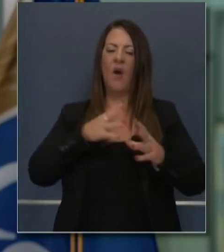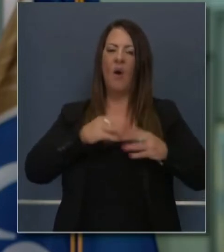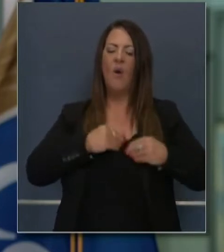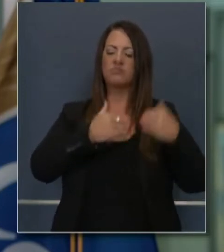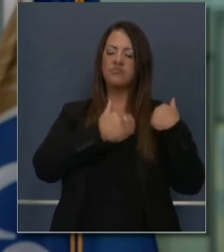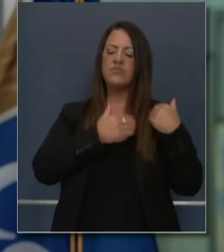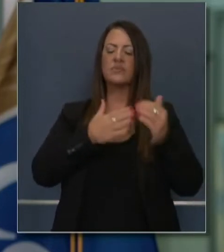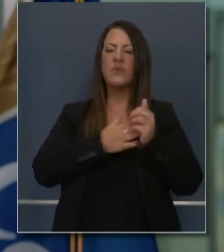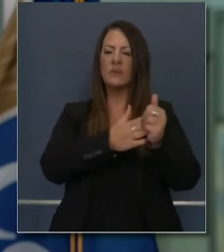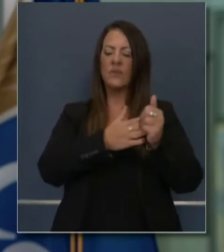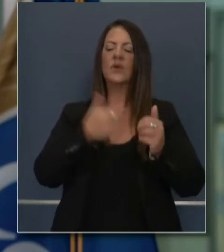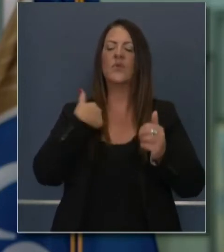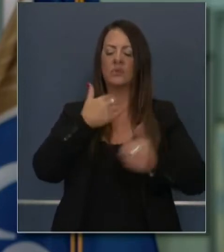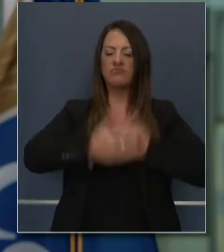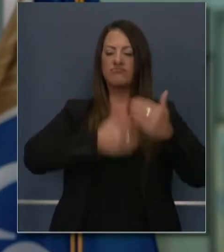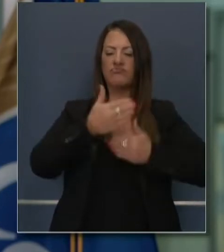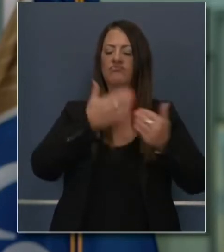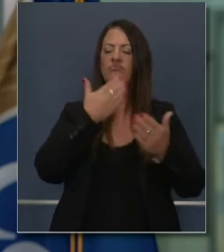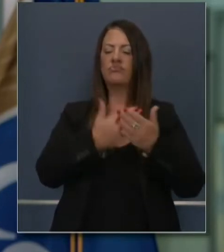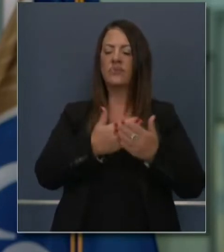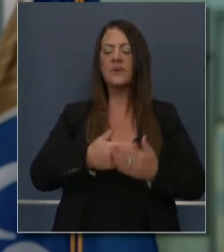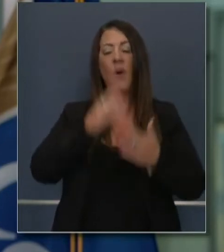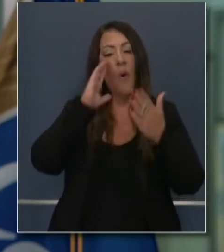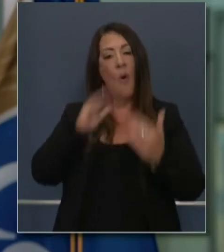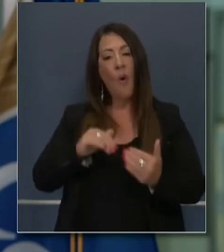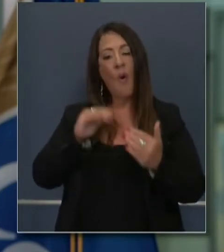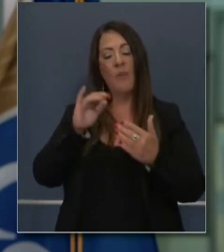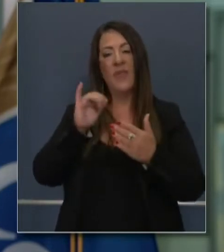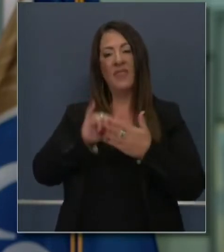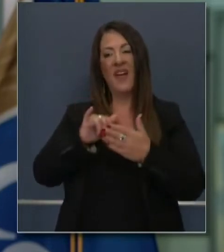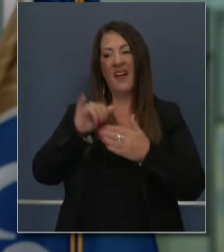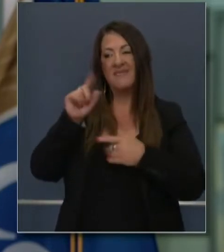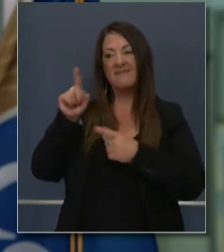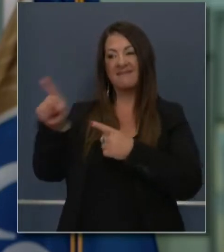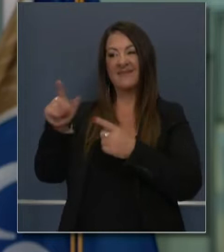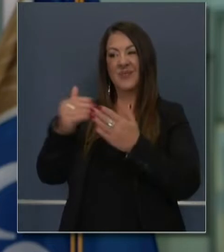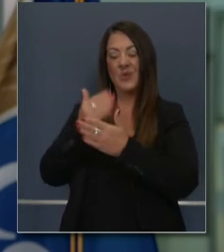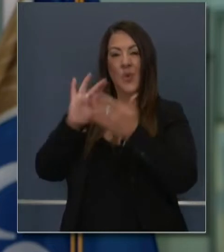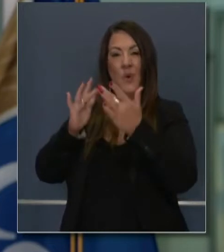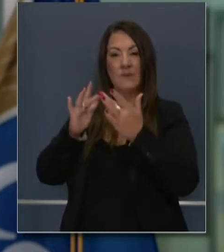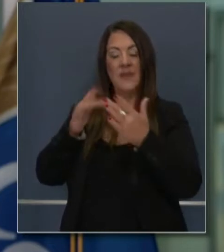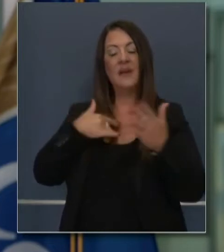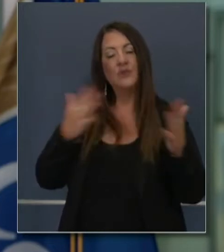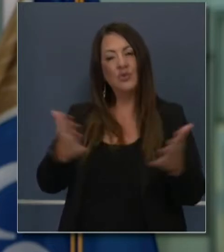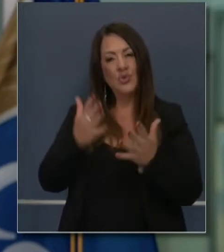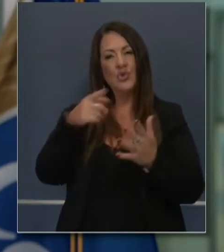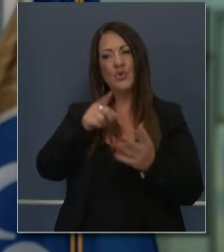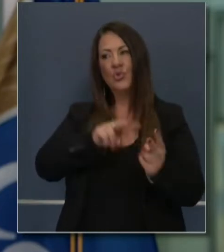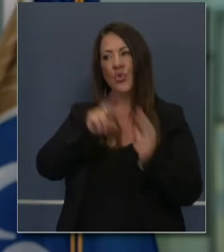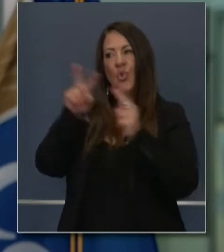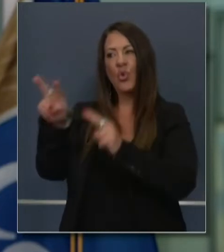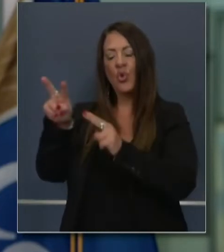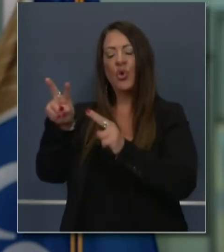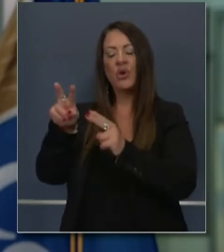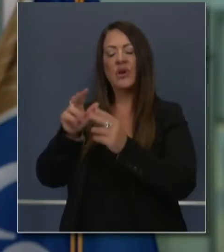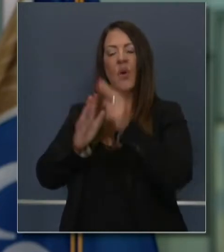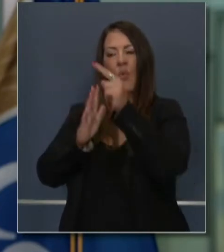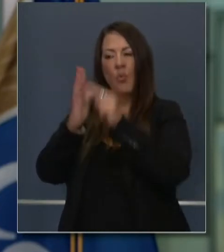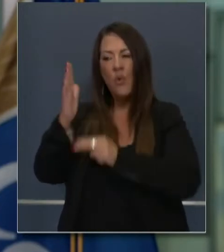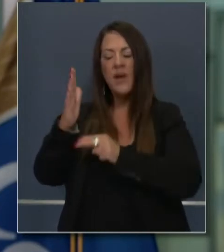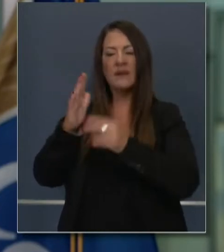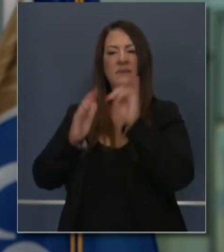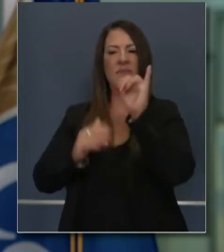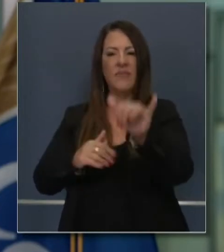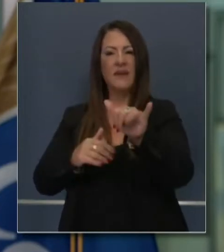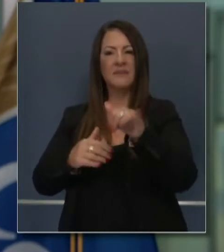all of this. We're hoping to make it a little bit easier on this Housing is Key website, and we encourage you to avail yourself to it. And I just want